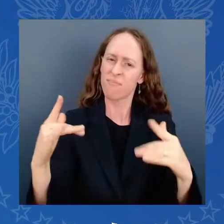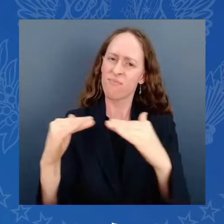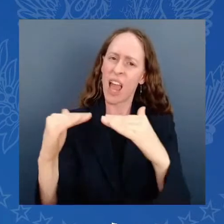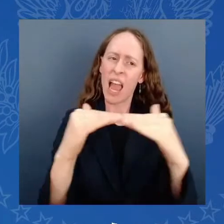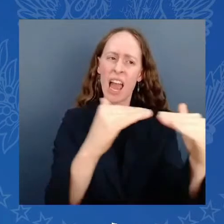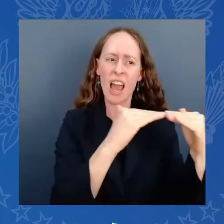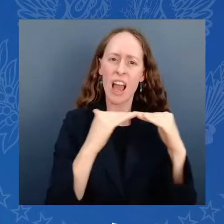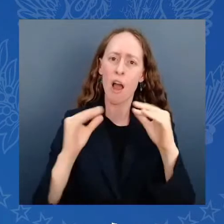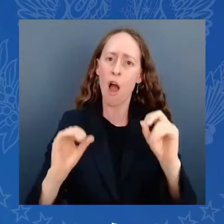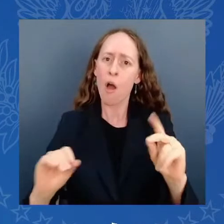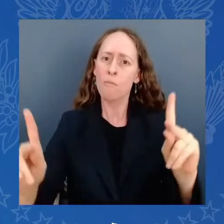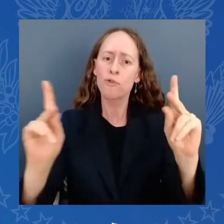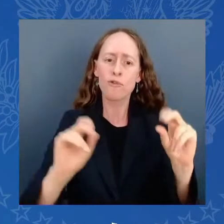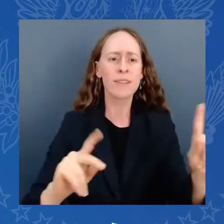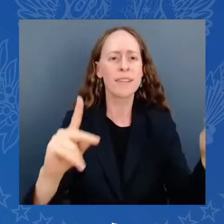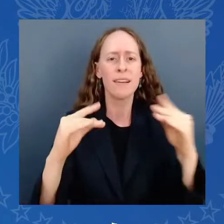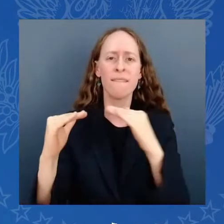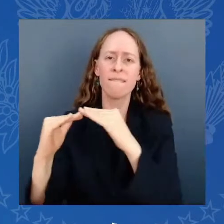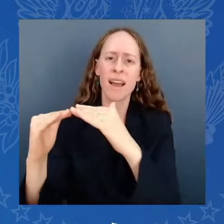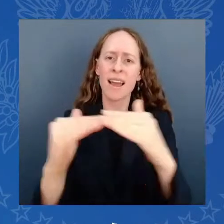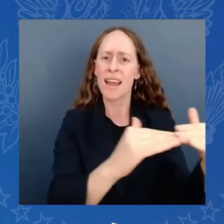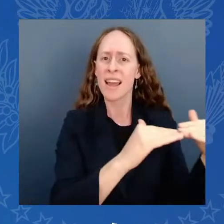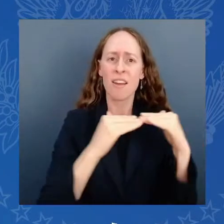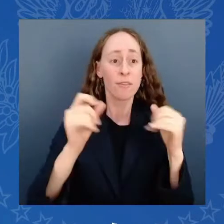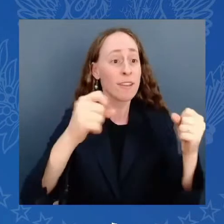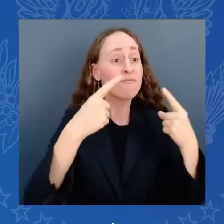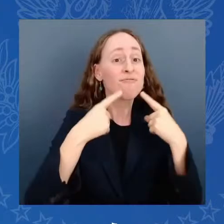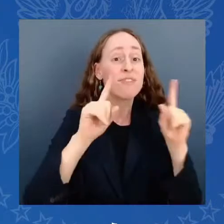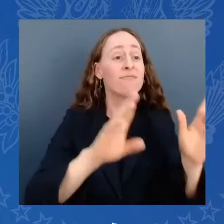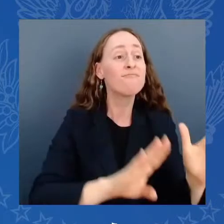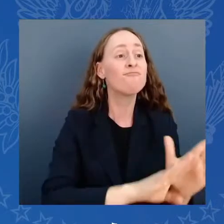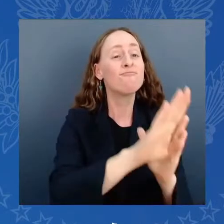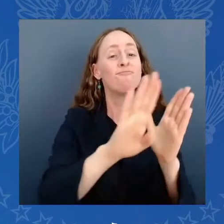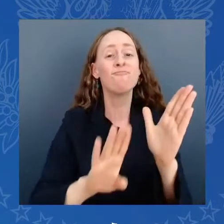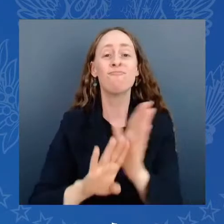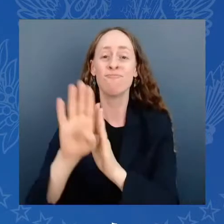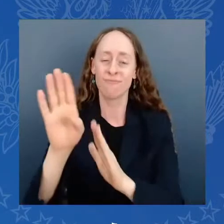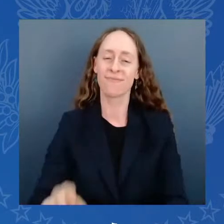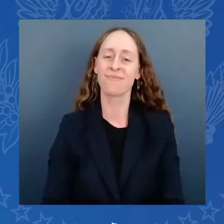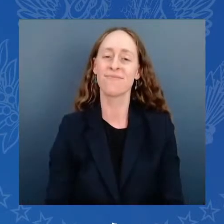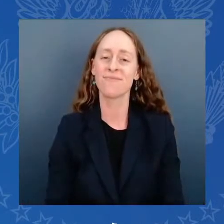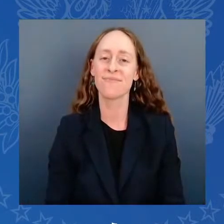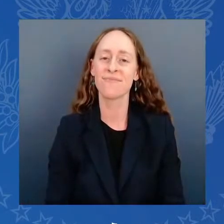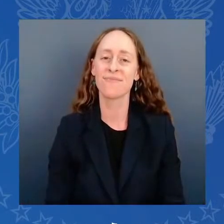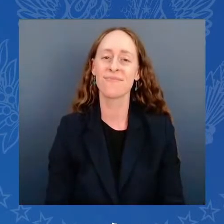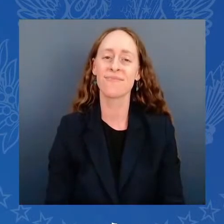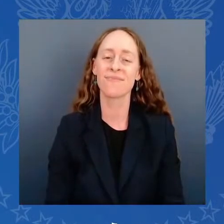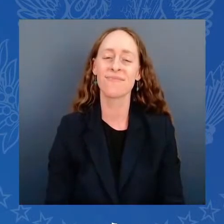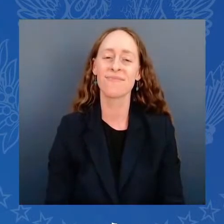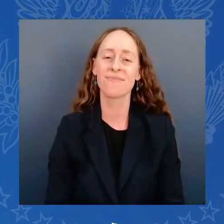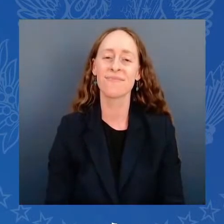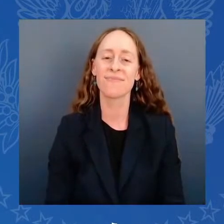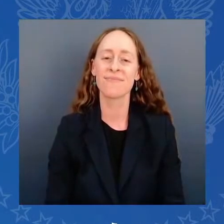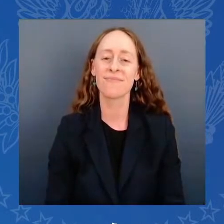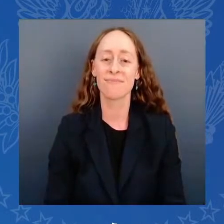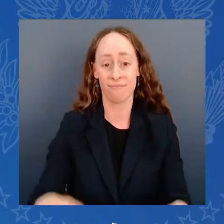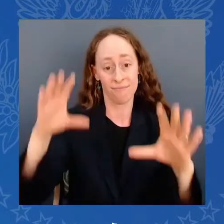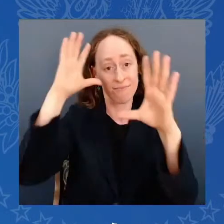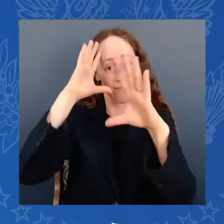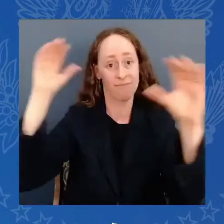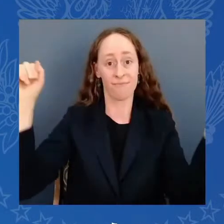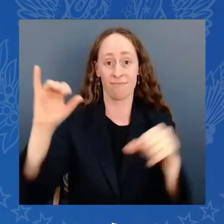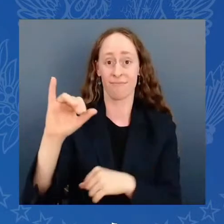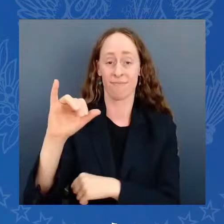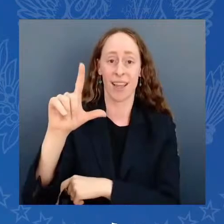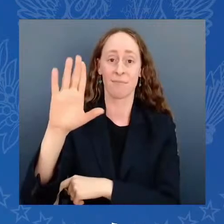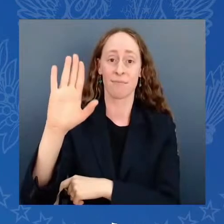good. And as Andy Young said, President Johnson met repeatedly with the civil rights leaders and built a coalition to